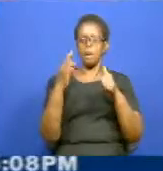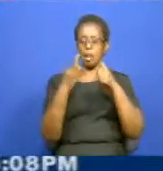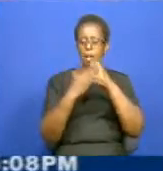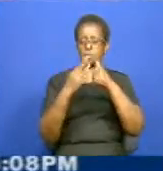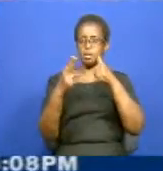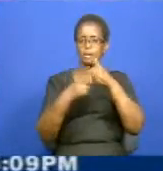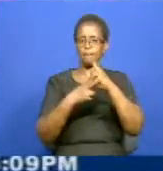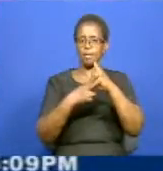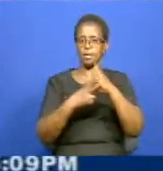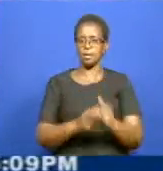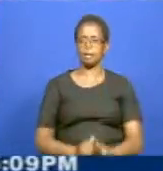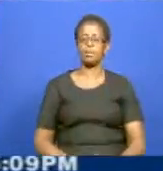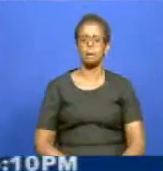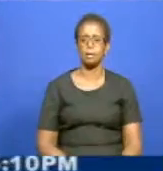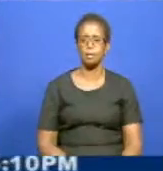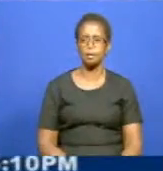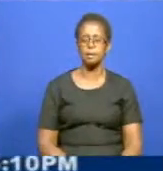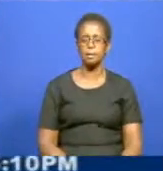lay.